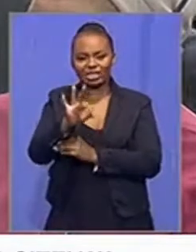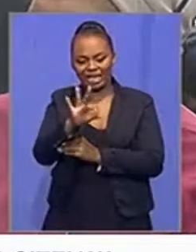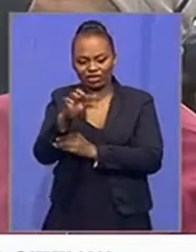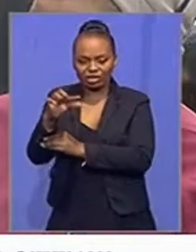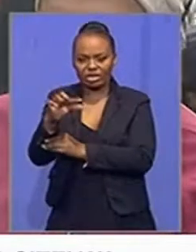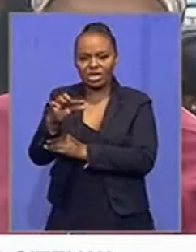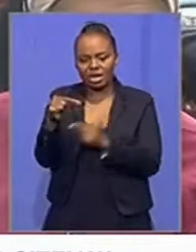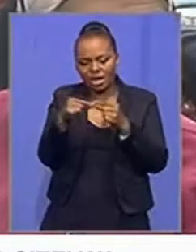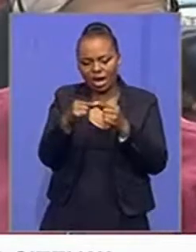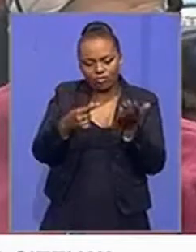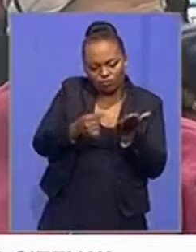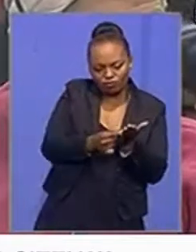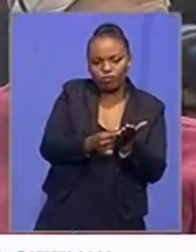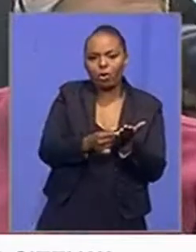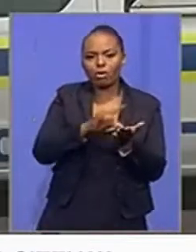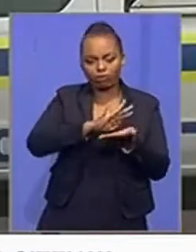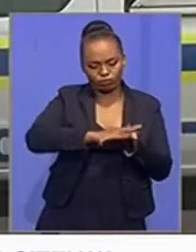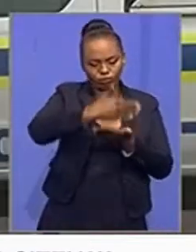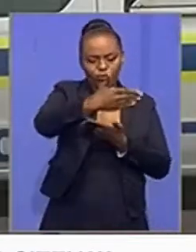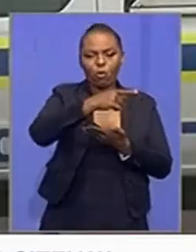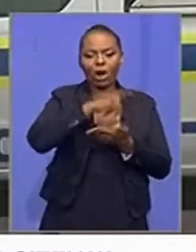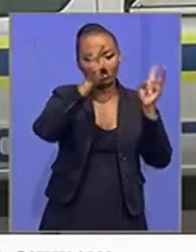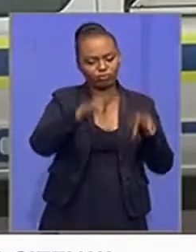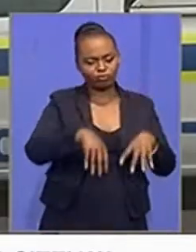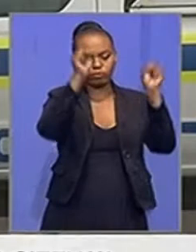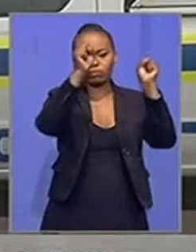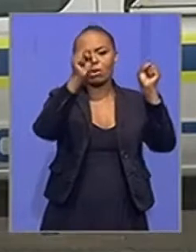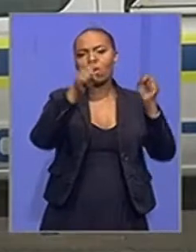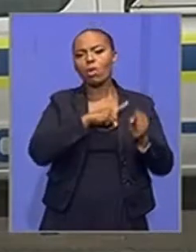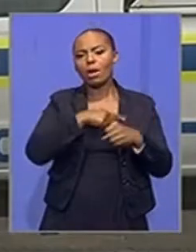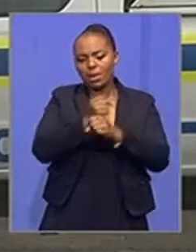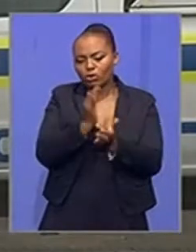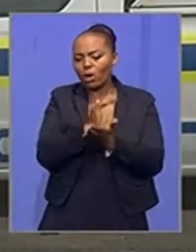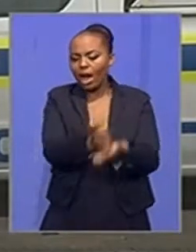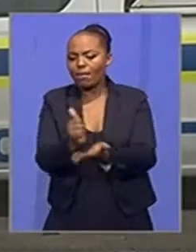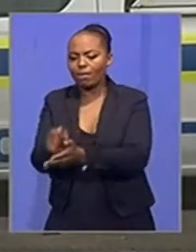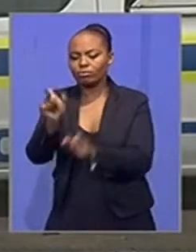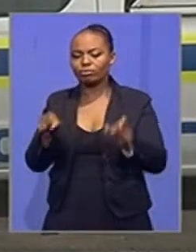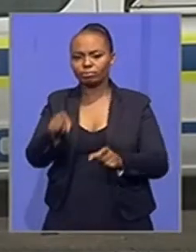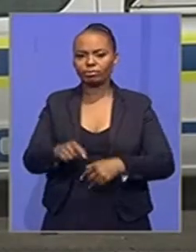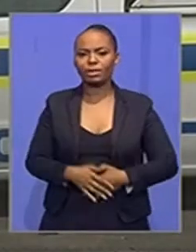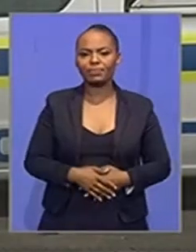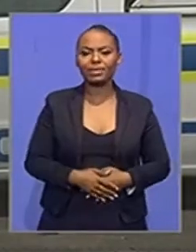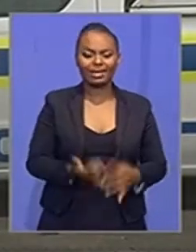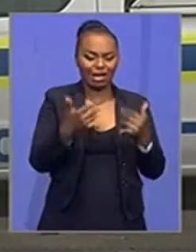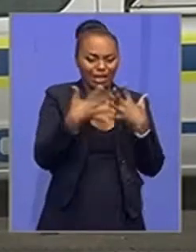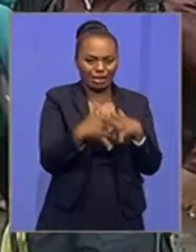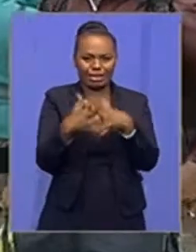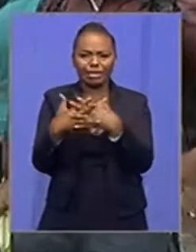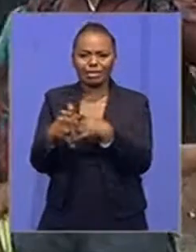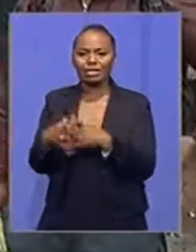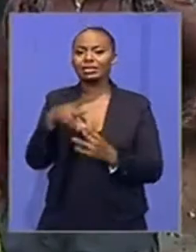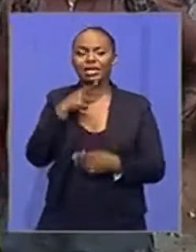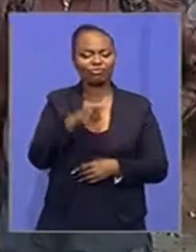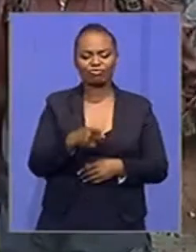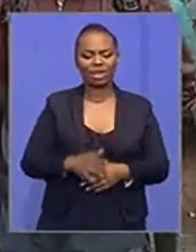we can prioritize all the people Maemo asasinlena asalusizwe ile asoshele zangkati gelo atu gelo zaba ahi